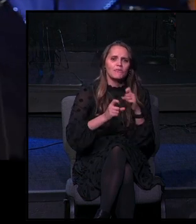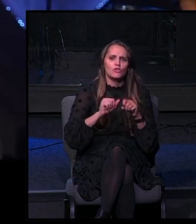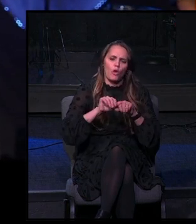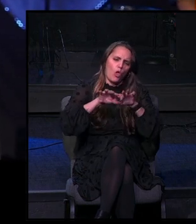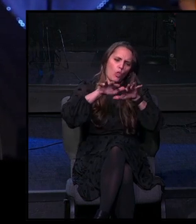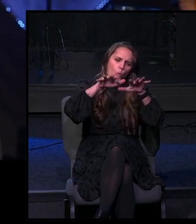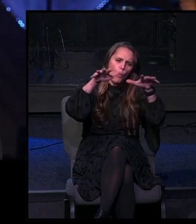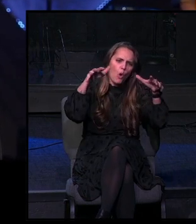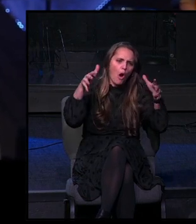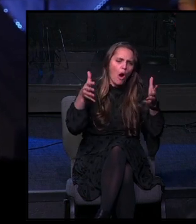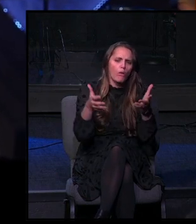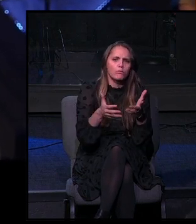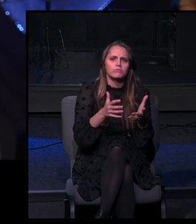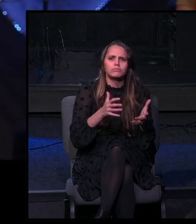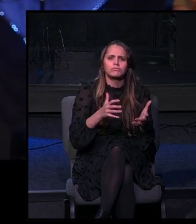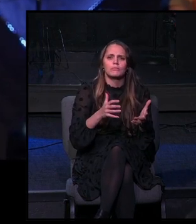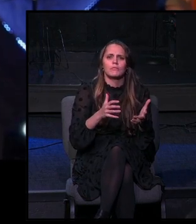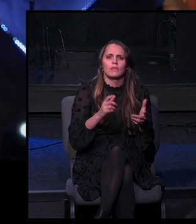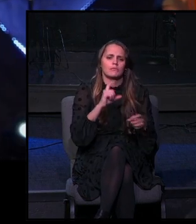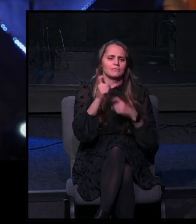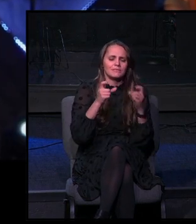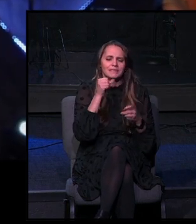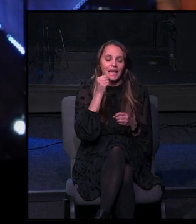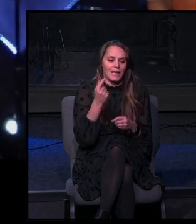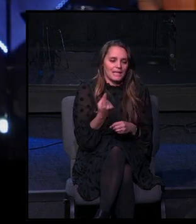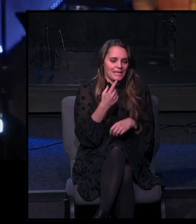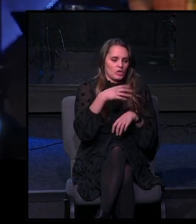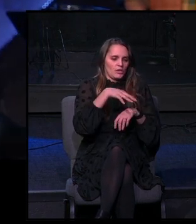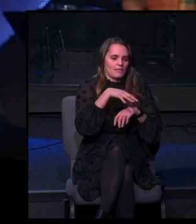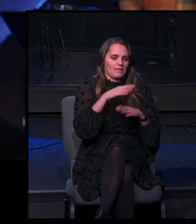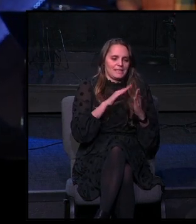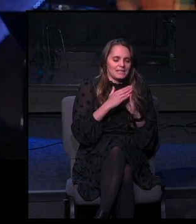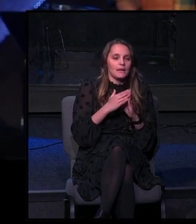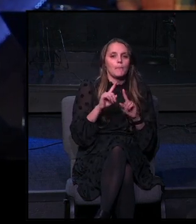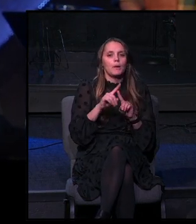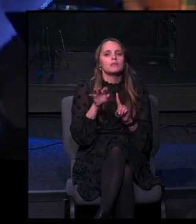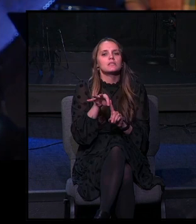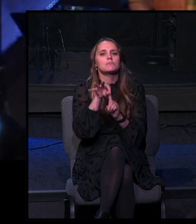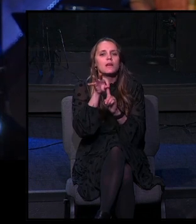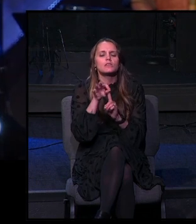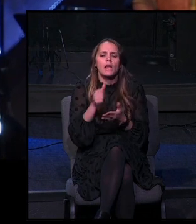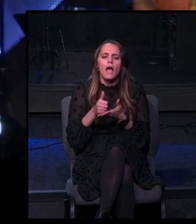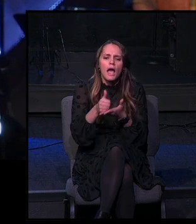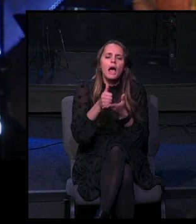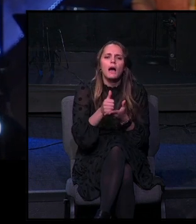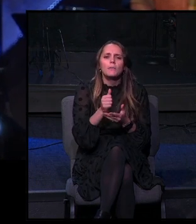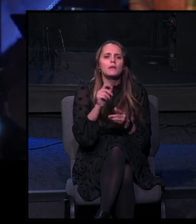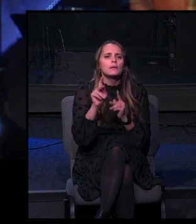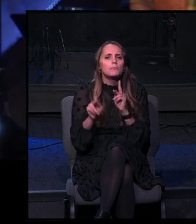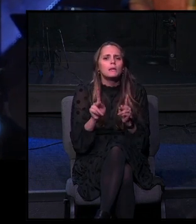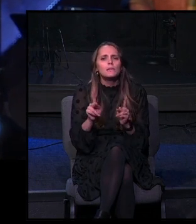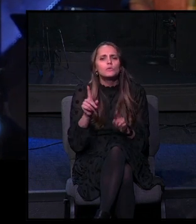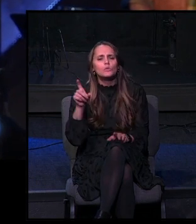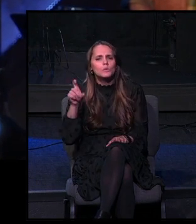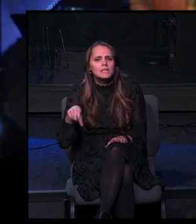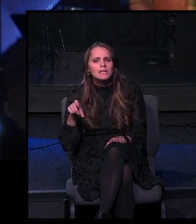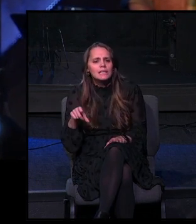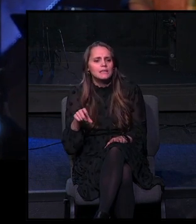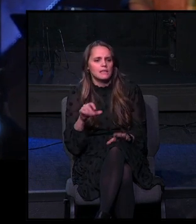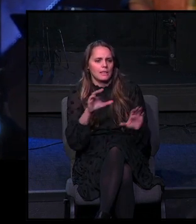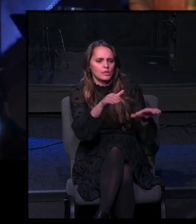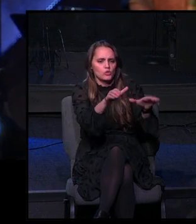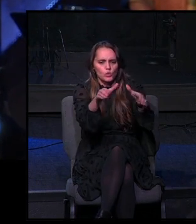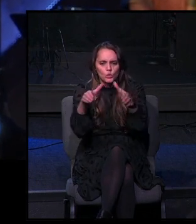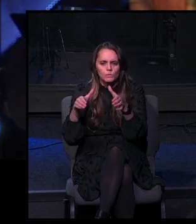outreach opportunities that exist right here in our city that are specialized in helping specific at-risk or people in needs types of groups.